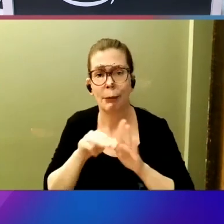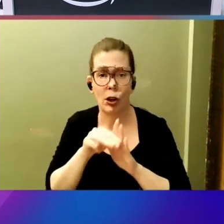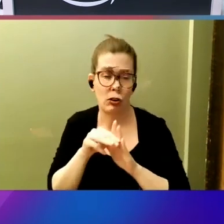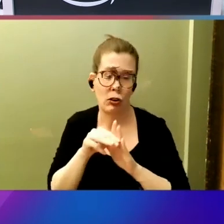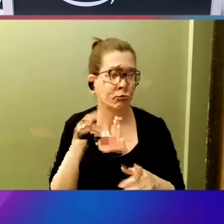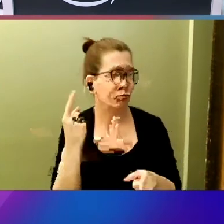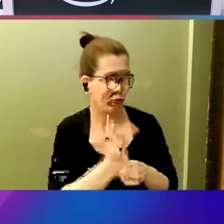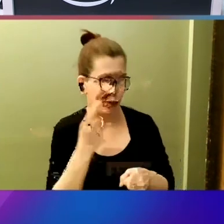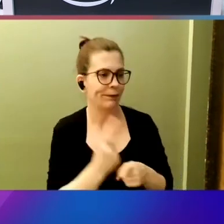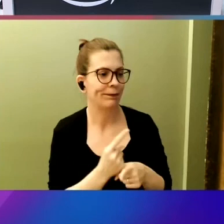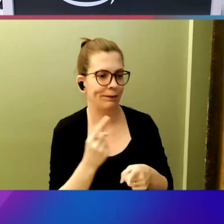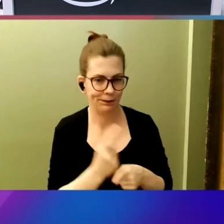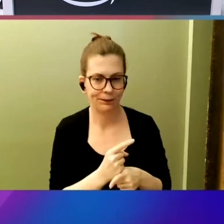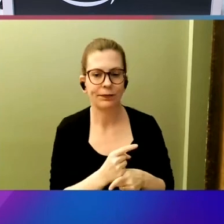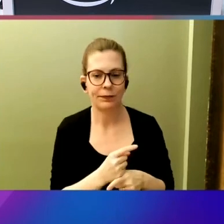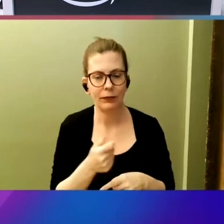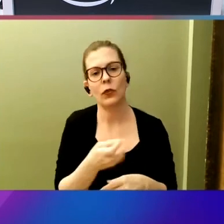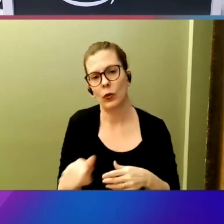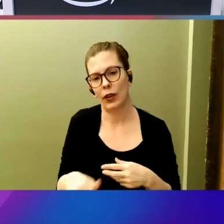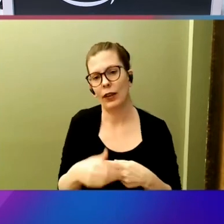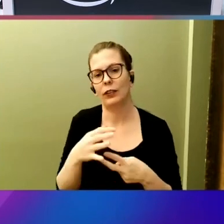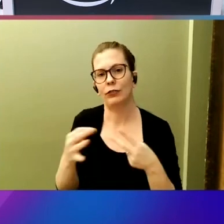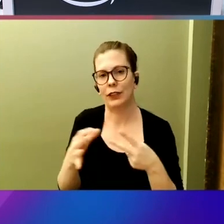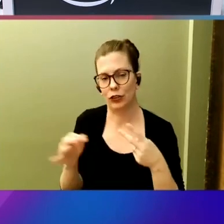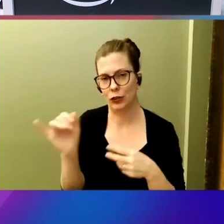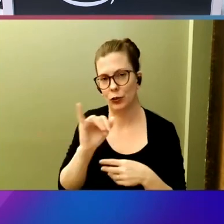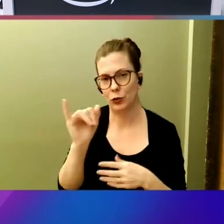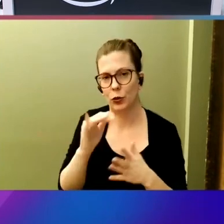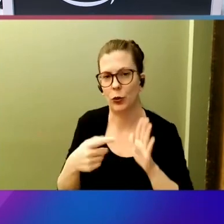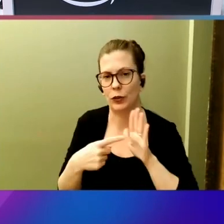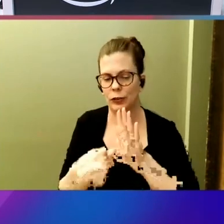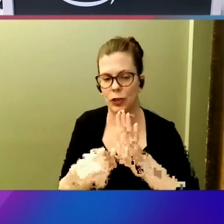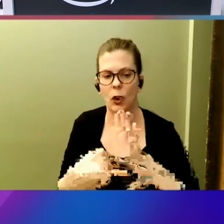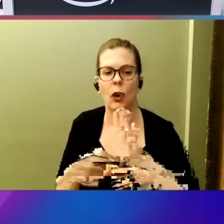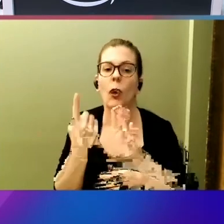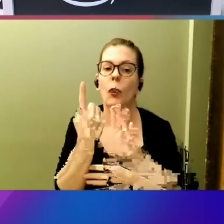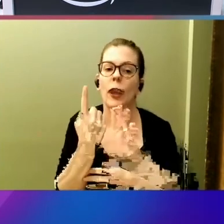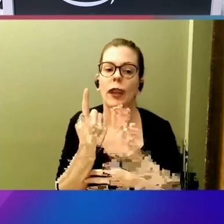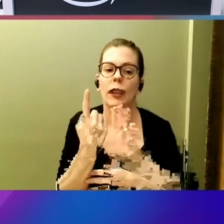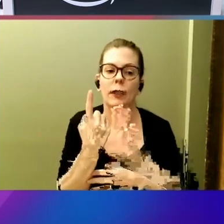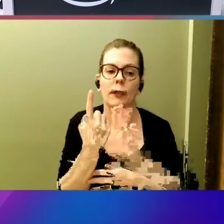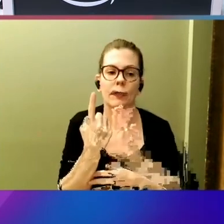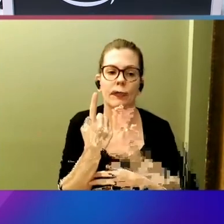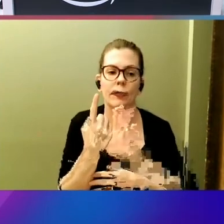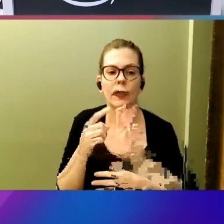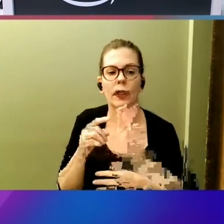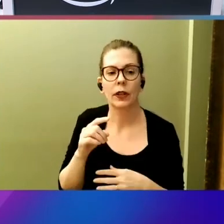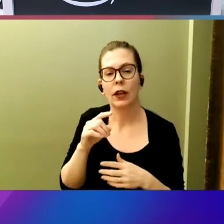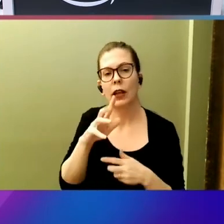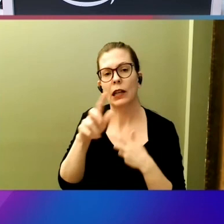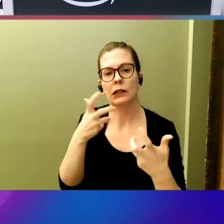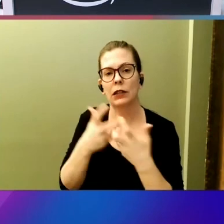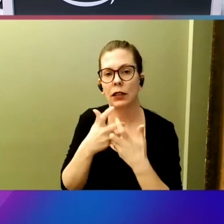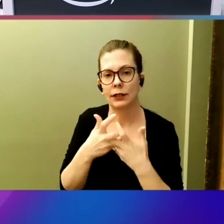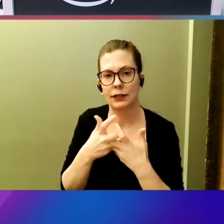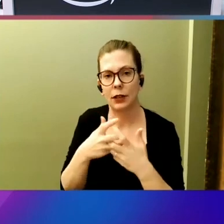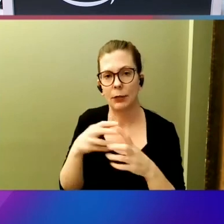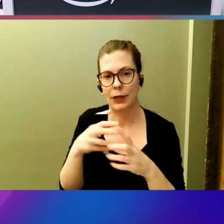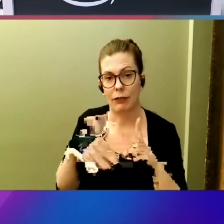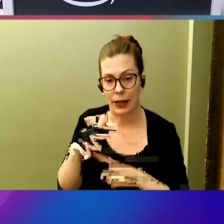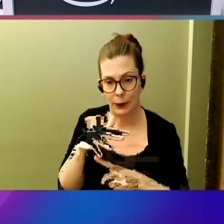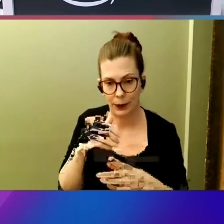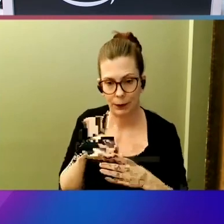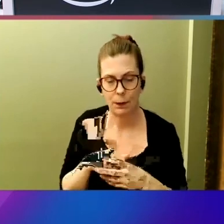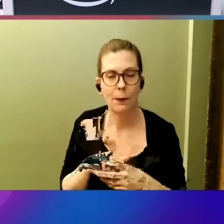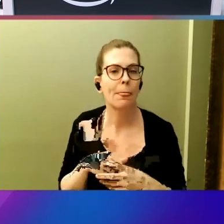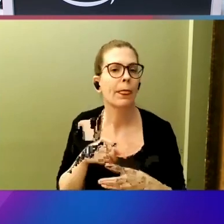Two other features wanted to just quickly highlight. One of them is custom environments. So when you're working in